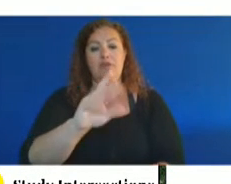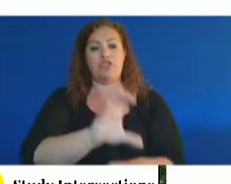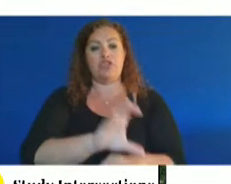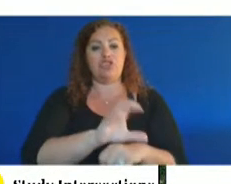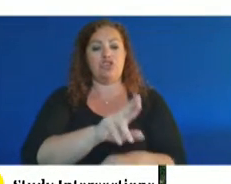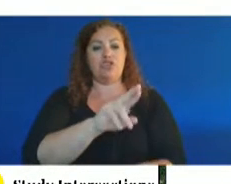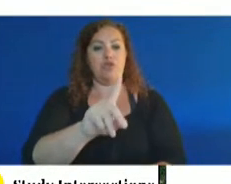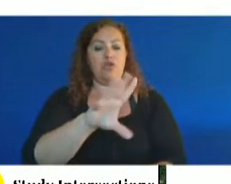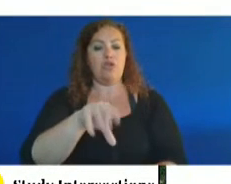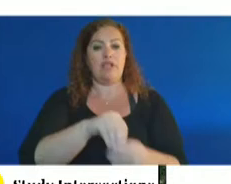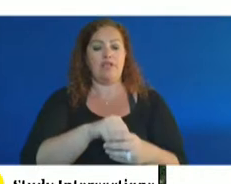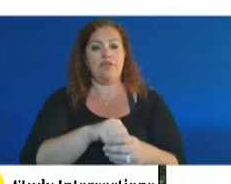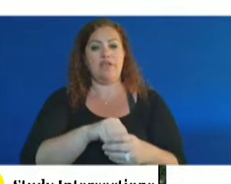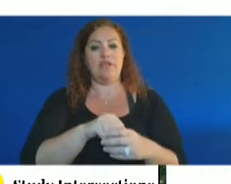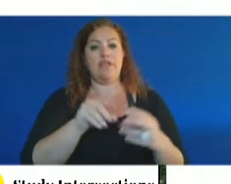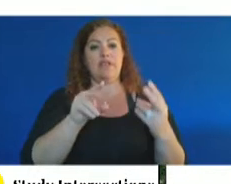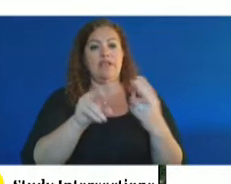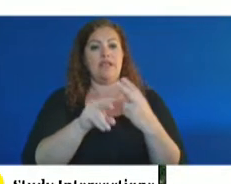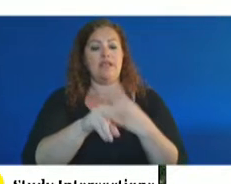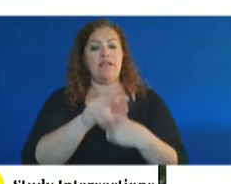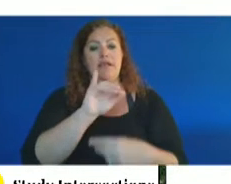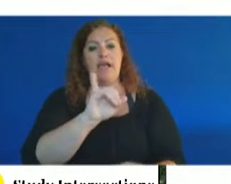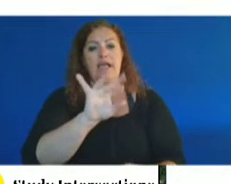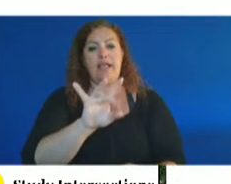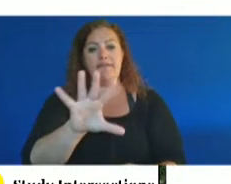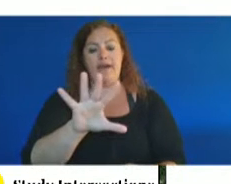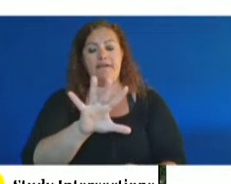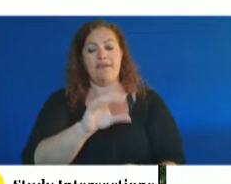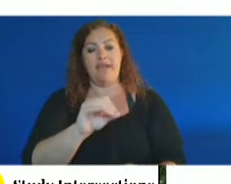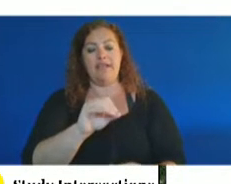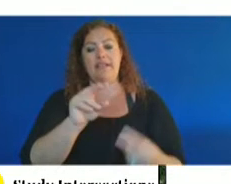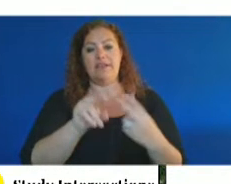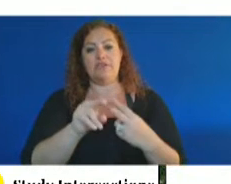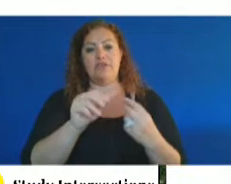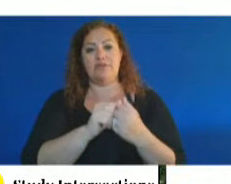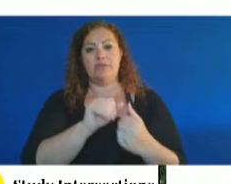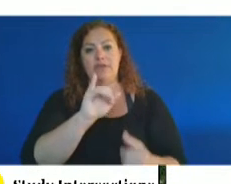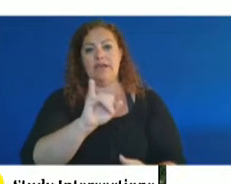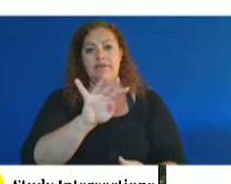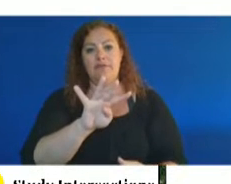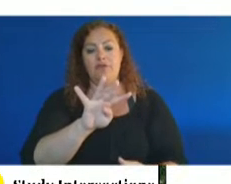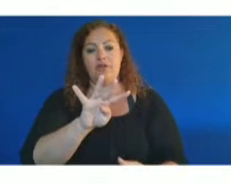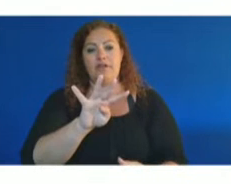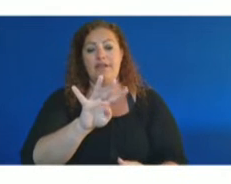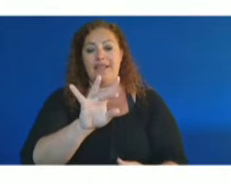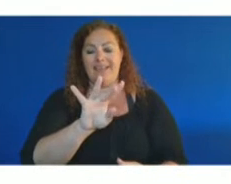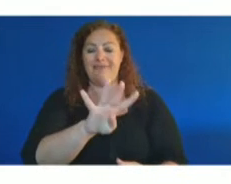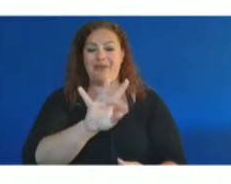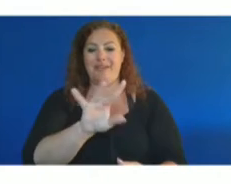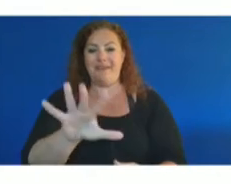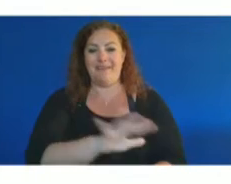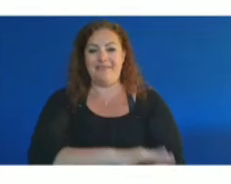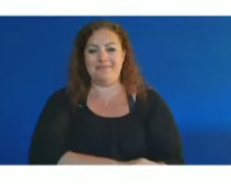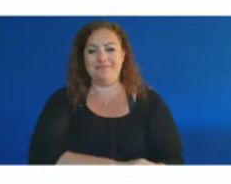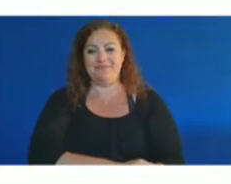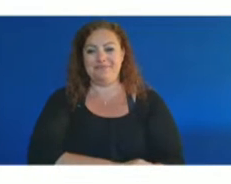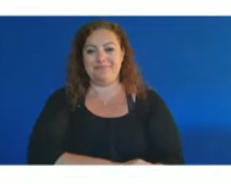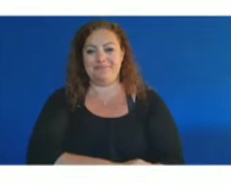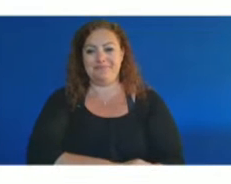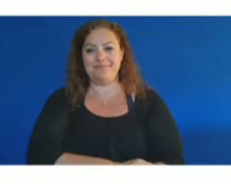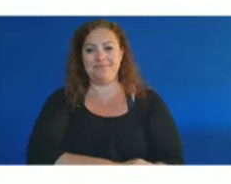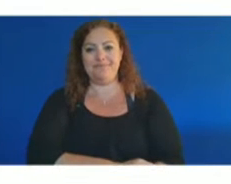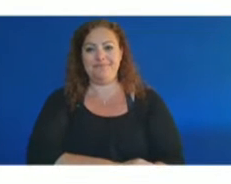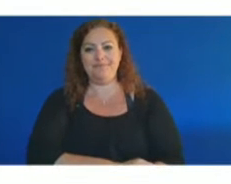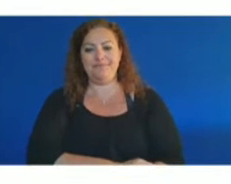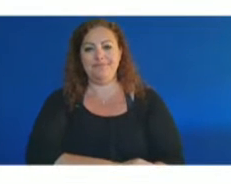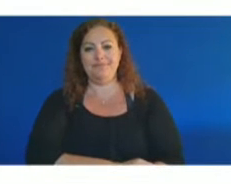interchange with I 85 and the interchange with i485 next slide uh some of